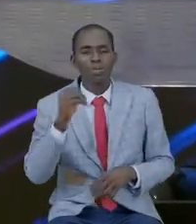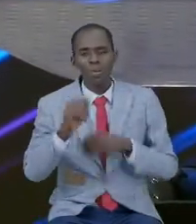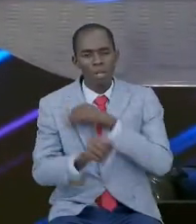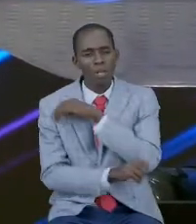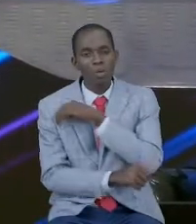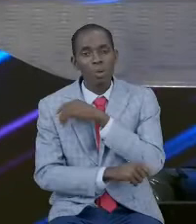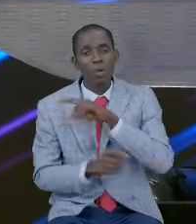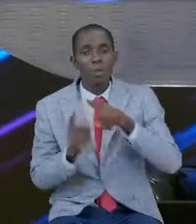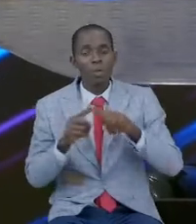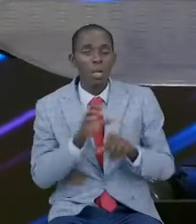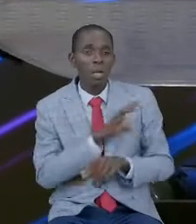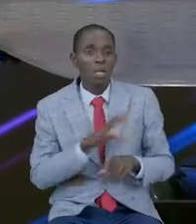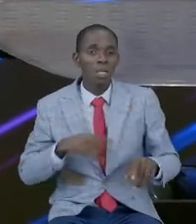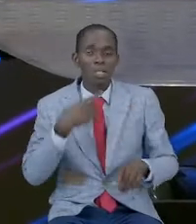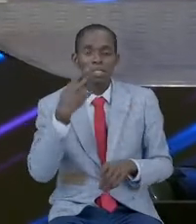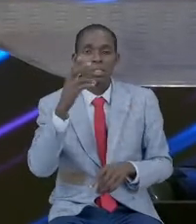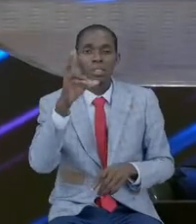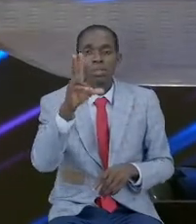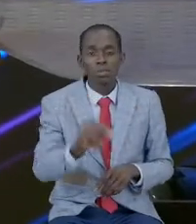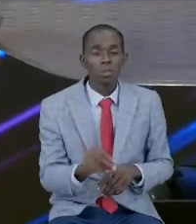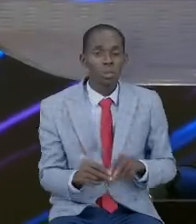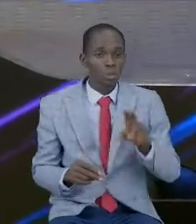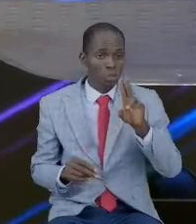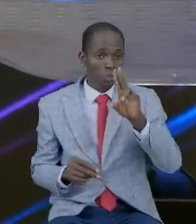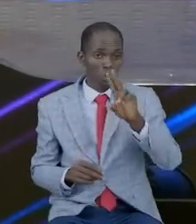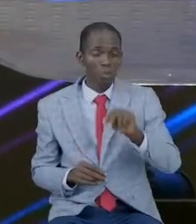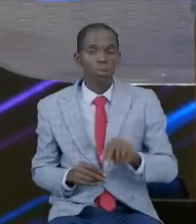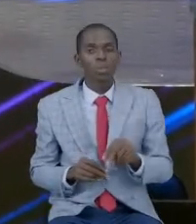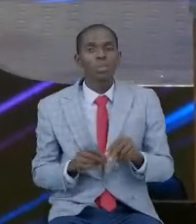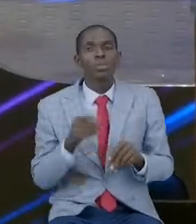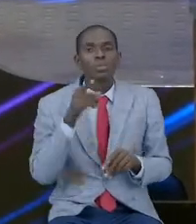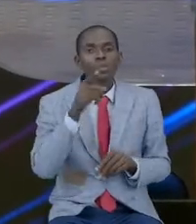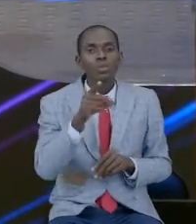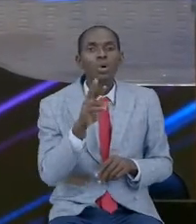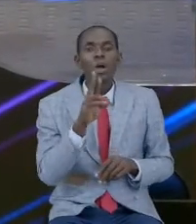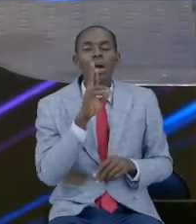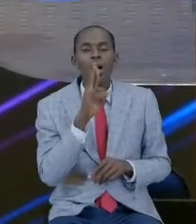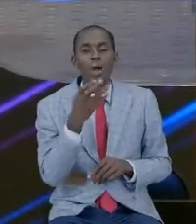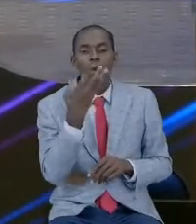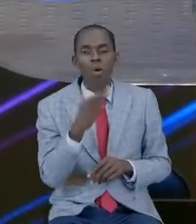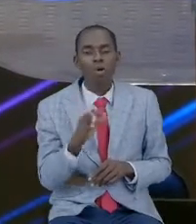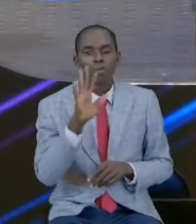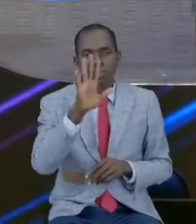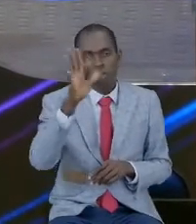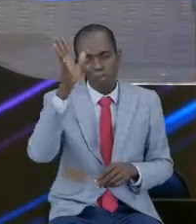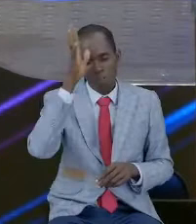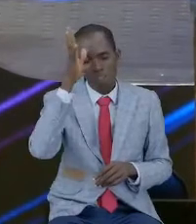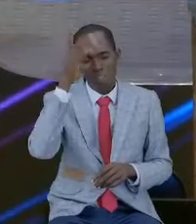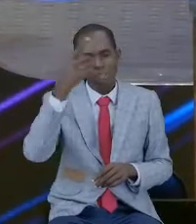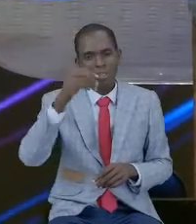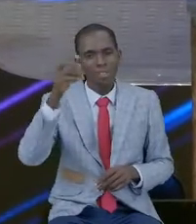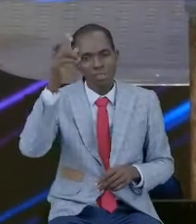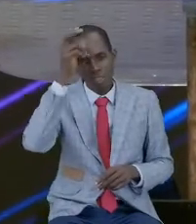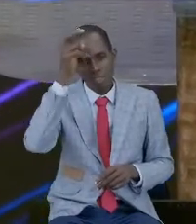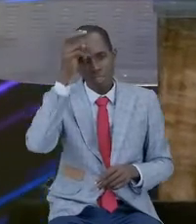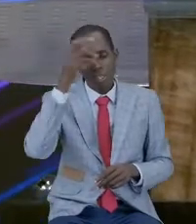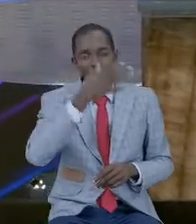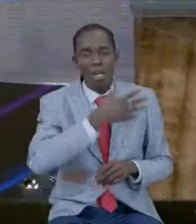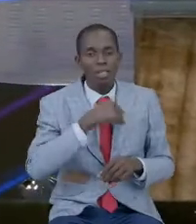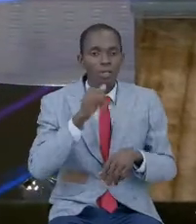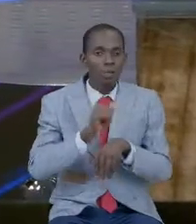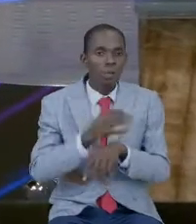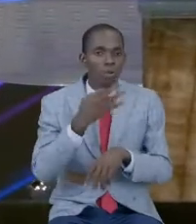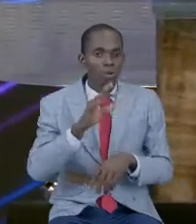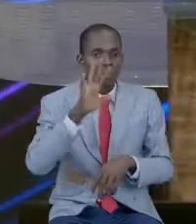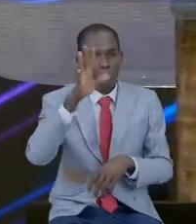when the sons of God, he said, no. He said, you're of your father, the devil. And the works of your father